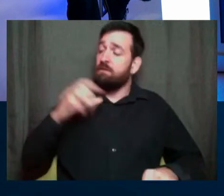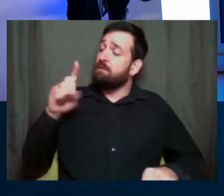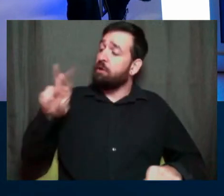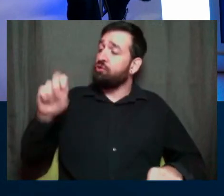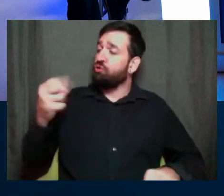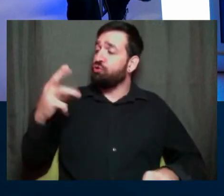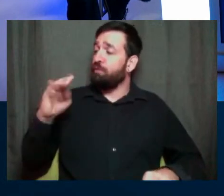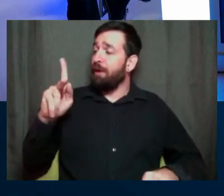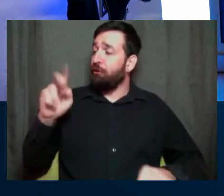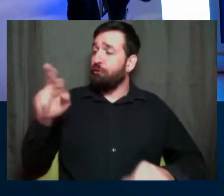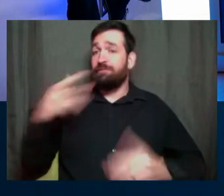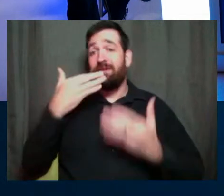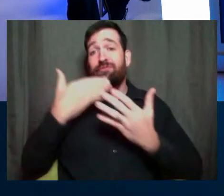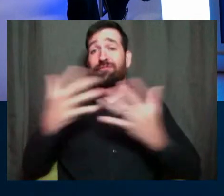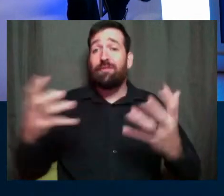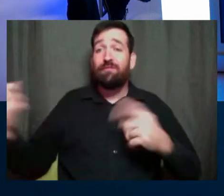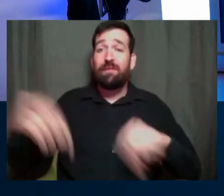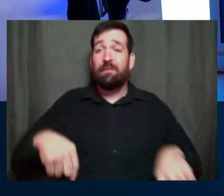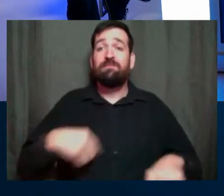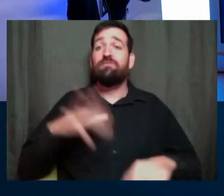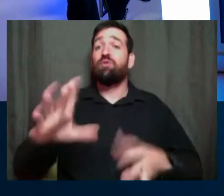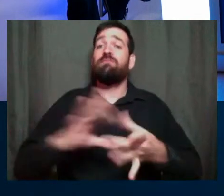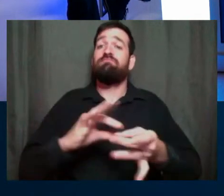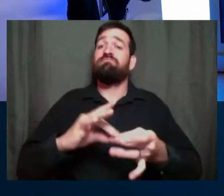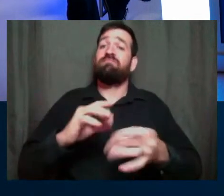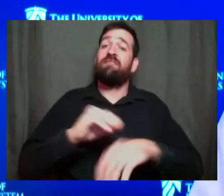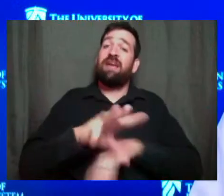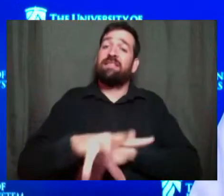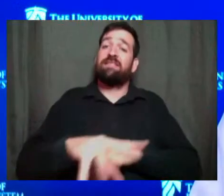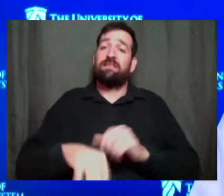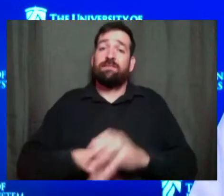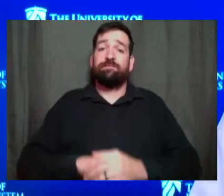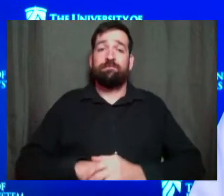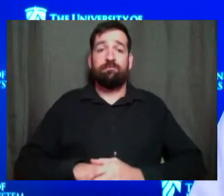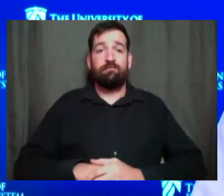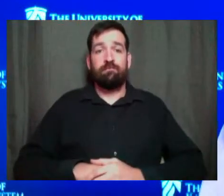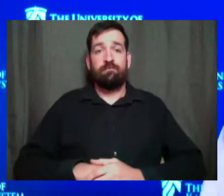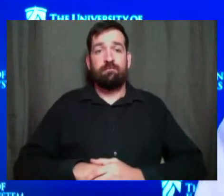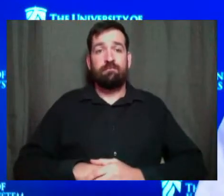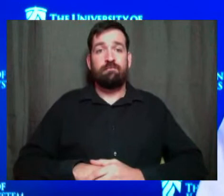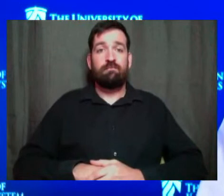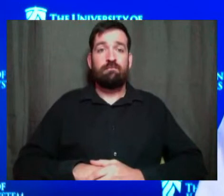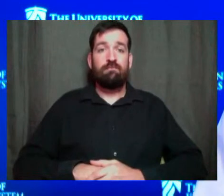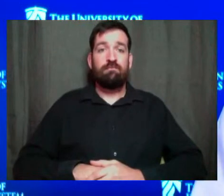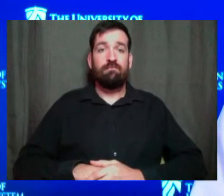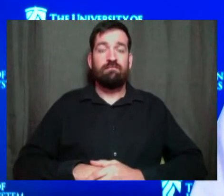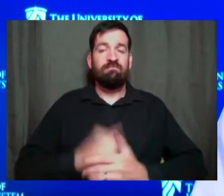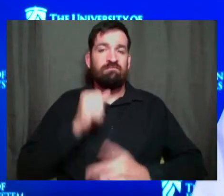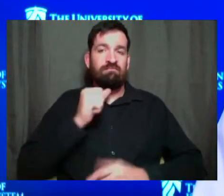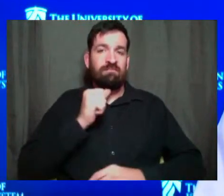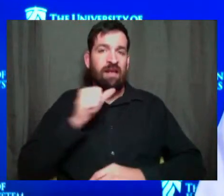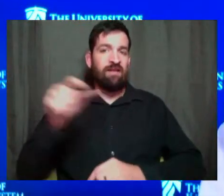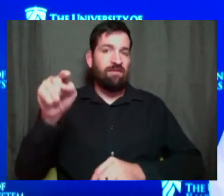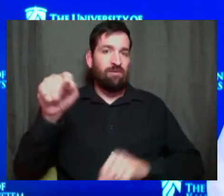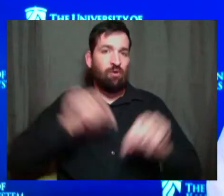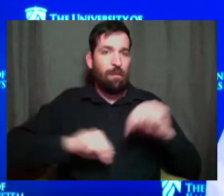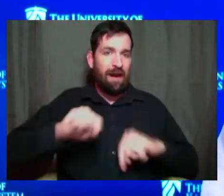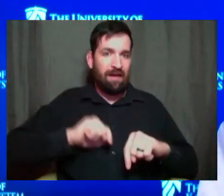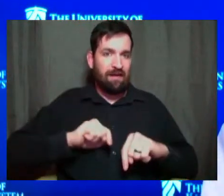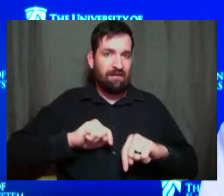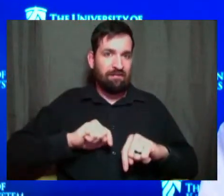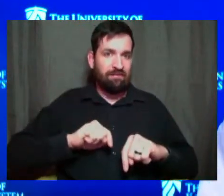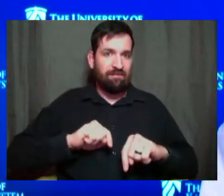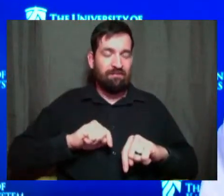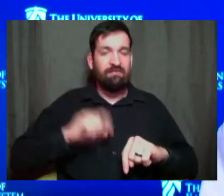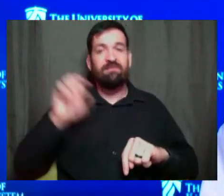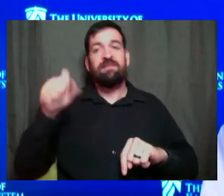Just what are your words of advice? What do you want us to head on to now? Not to go back in the future or the past, but yesterday was